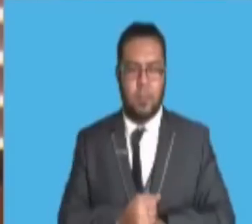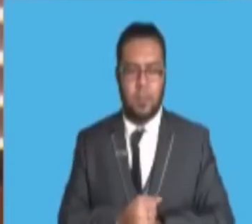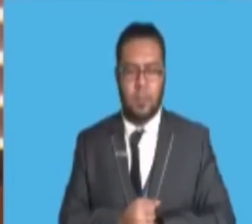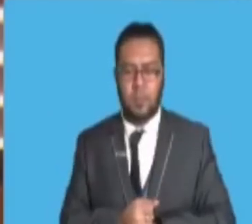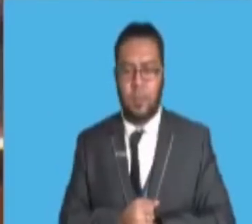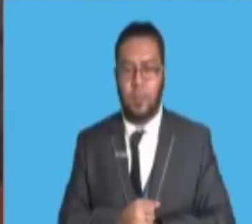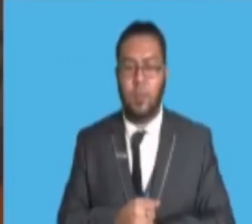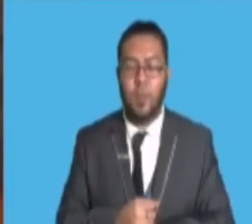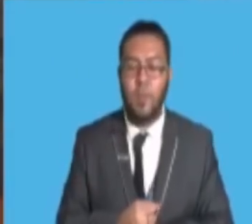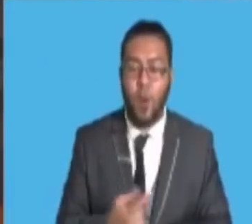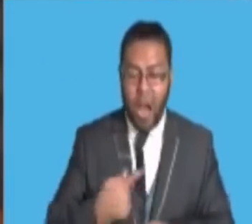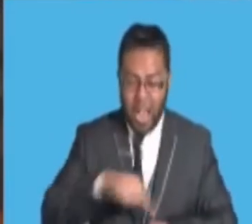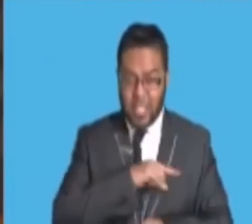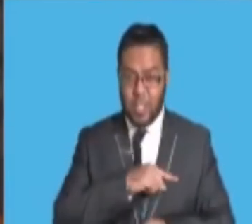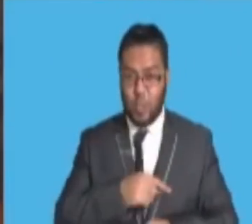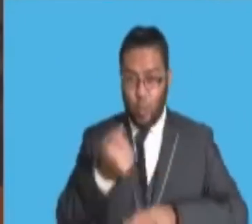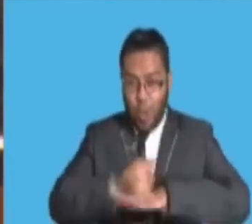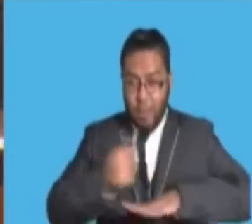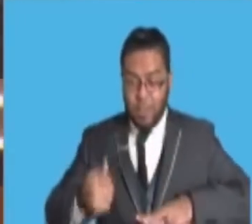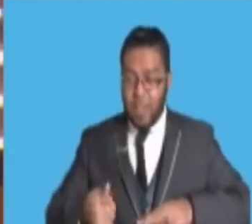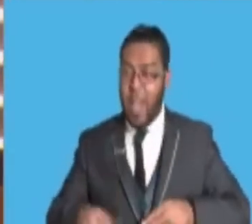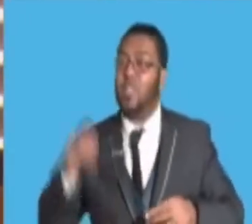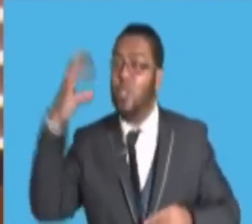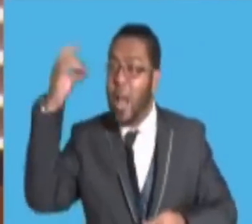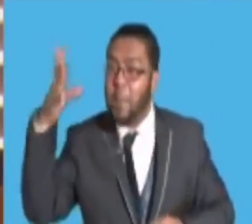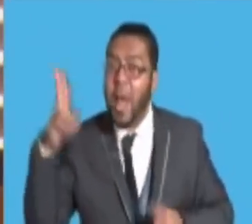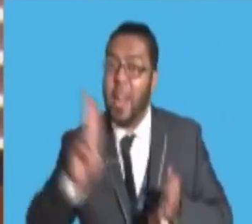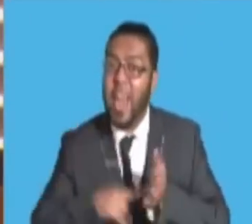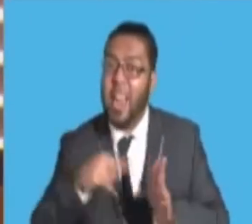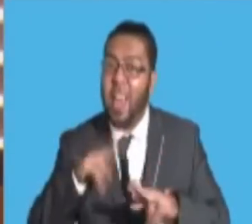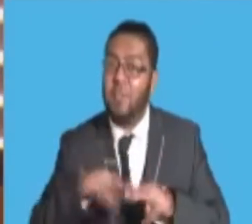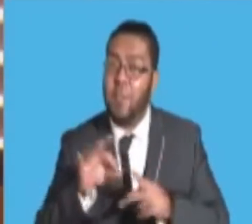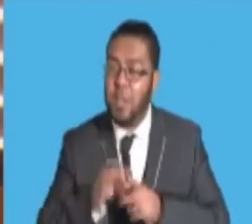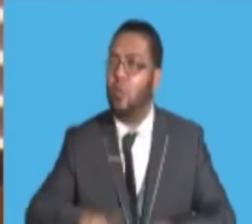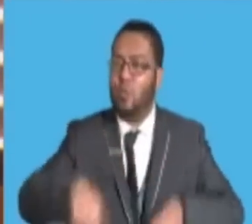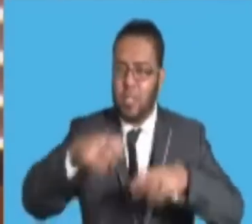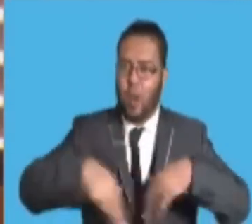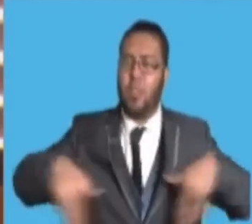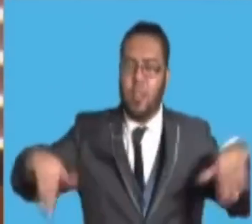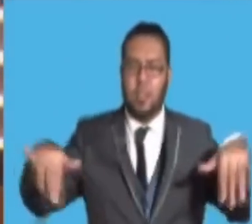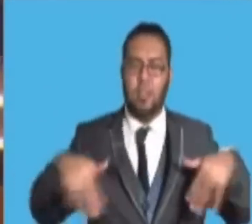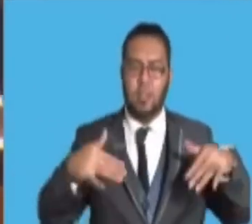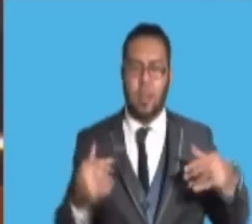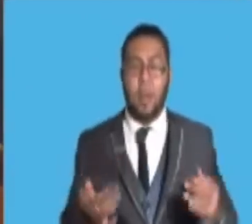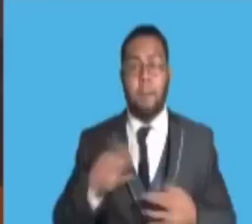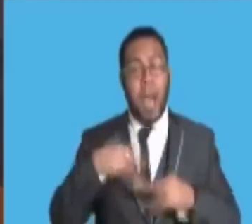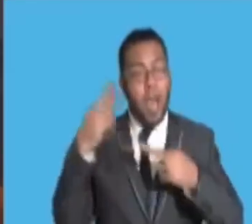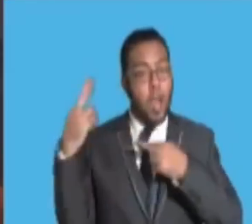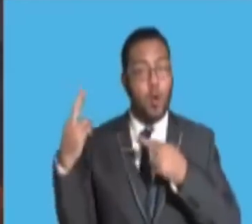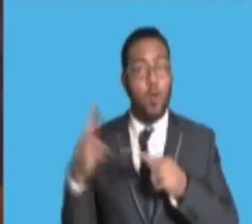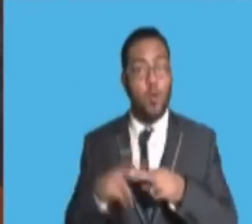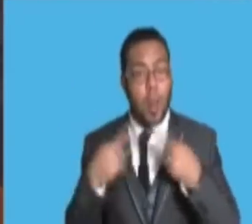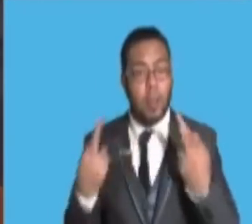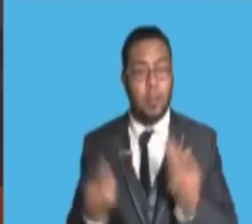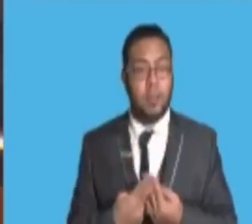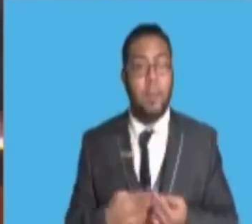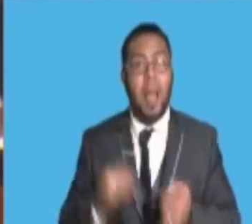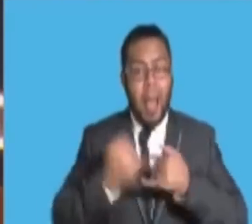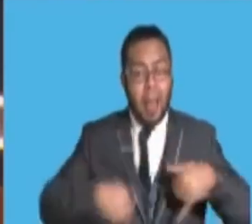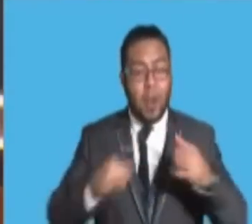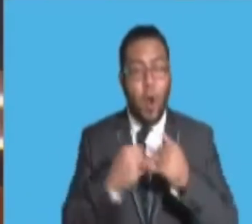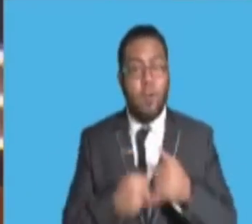on the other side. Madam Speaker, I would like to thank my supporters and voters. My relatives of Bemana, my island of